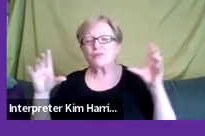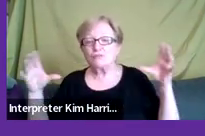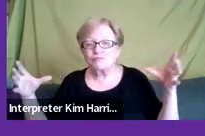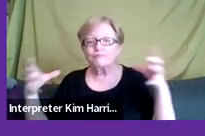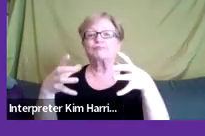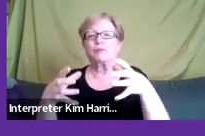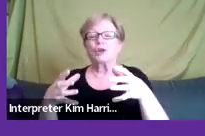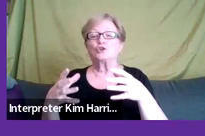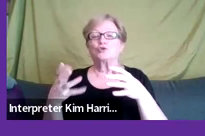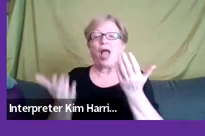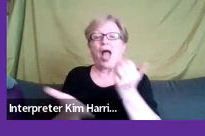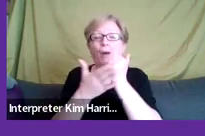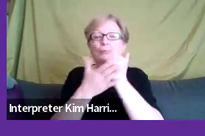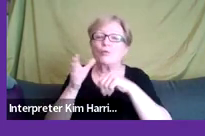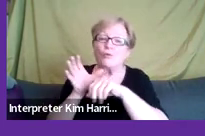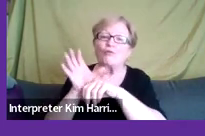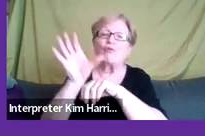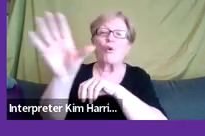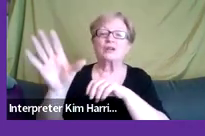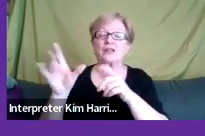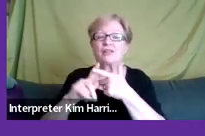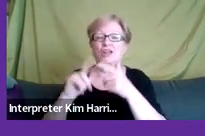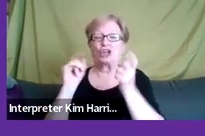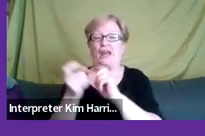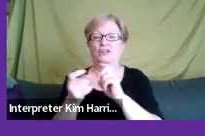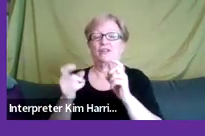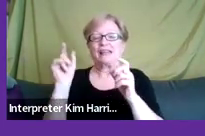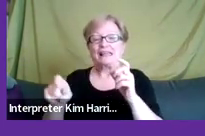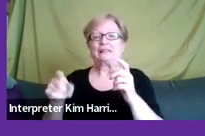the change that needs to happen.